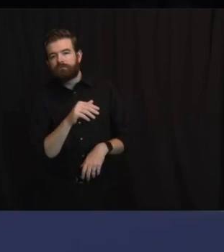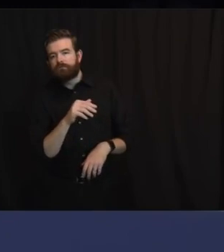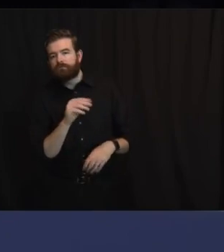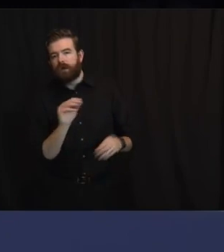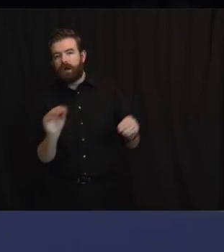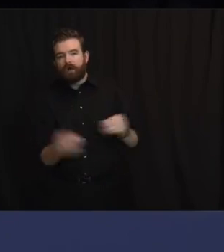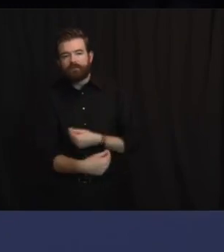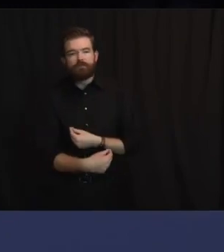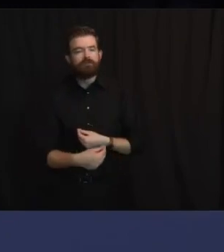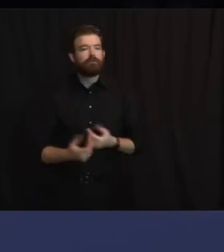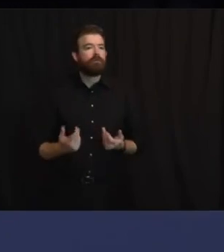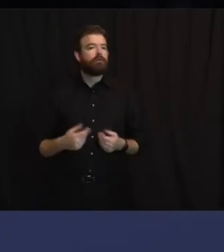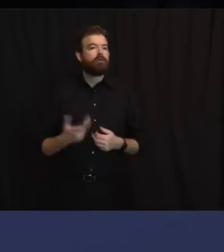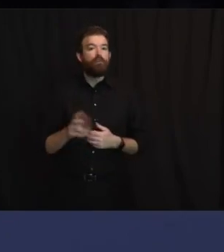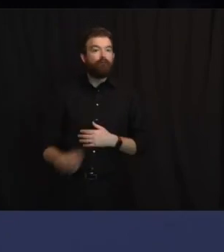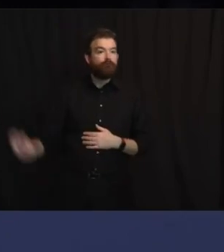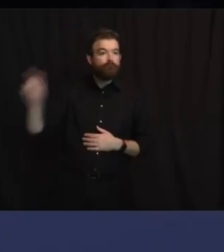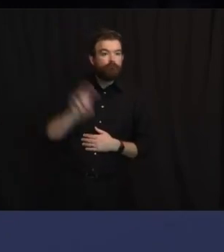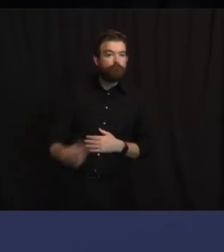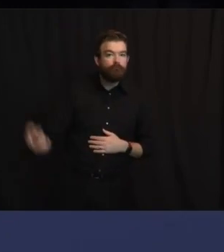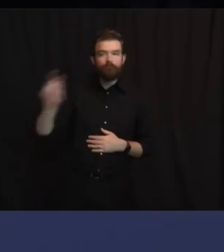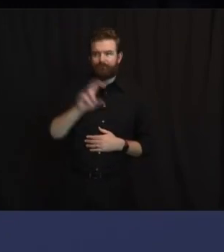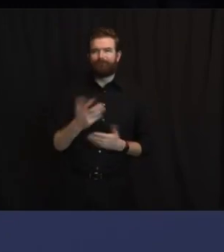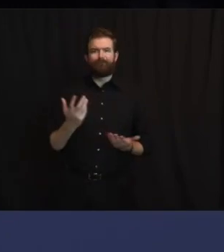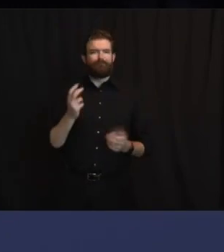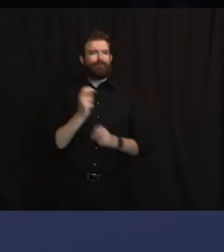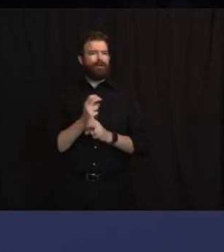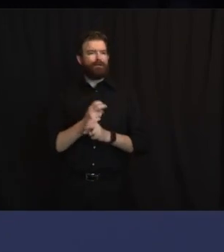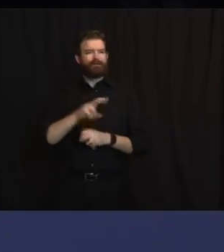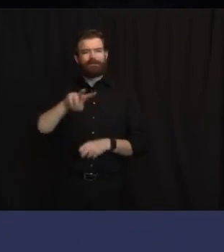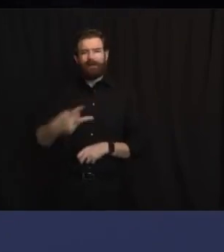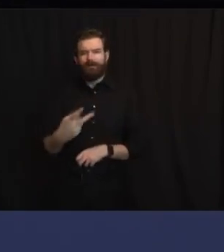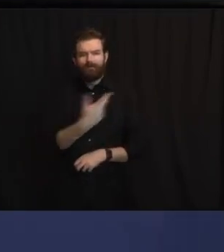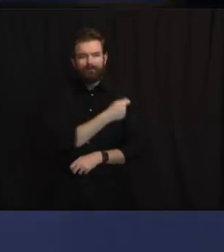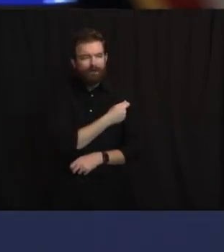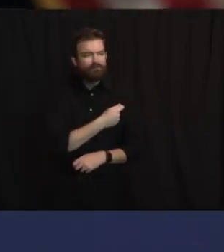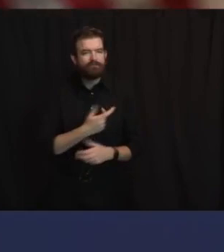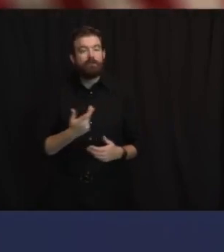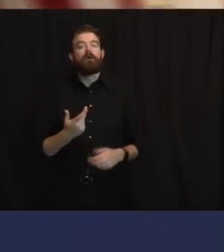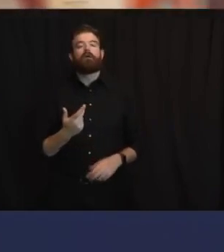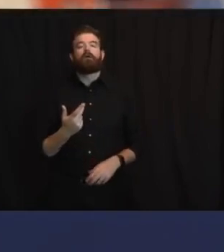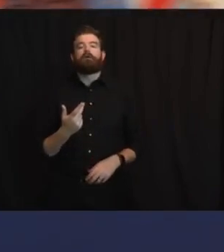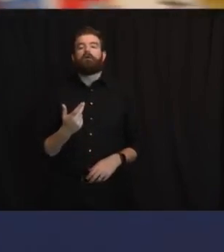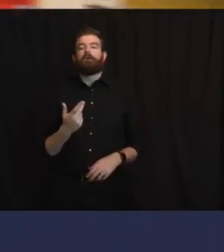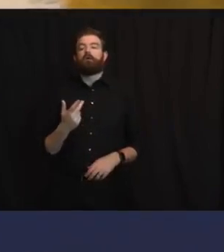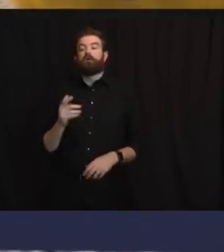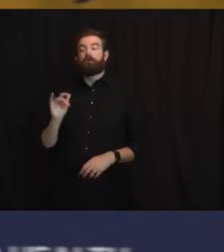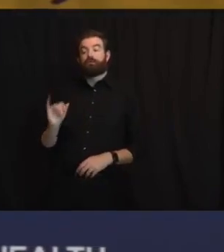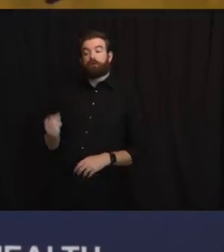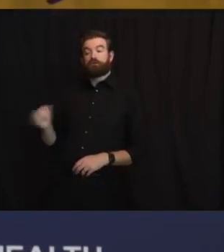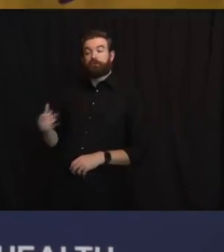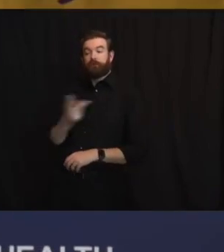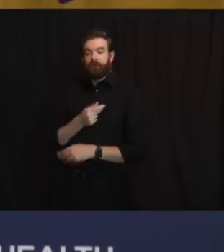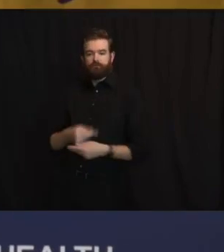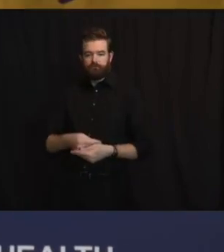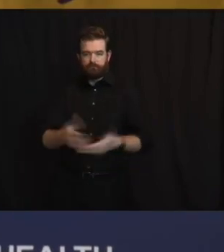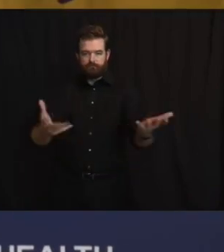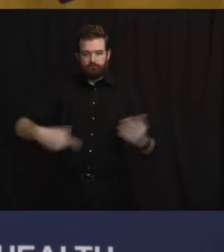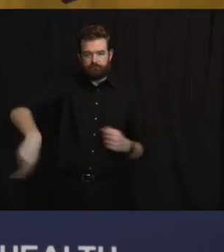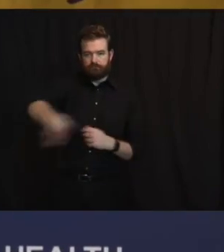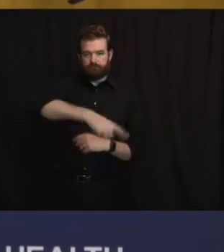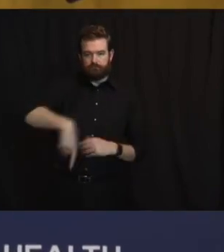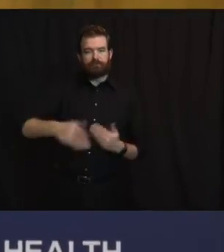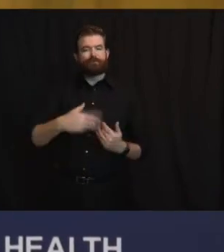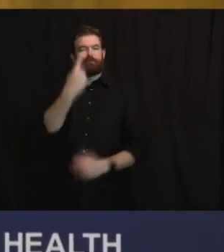into a second shot. So. Thank you for that. Thank you. Sir, good afternoon. Hi, Governor.